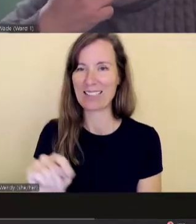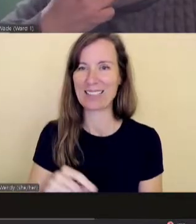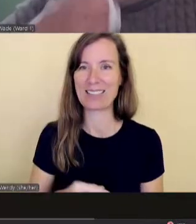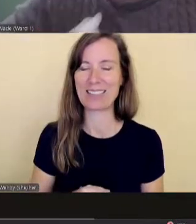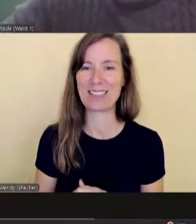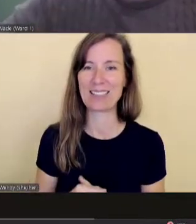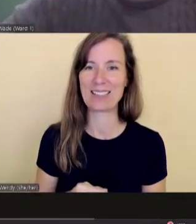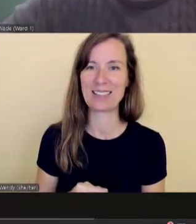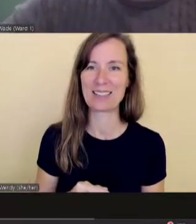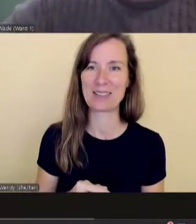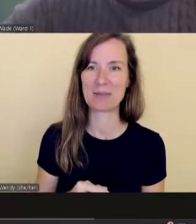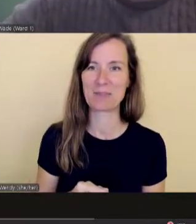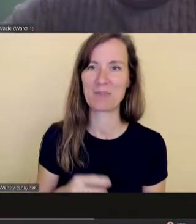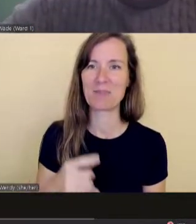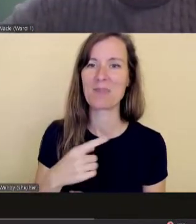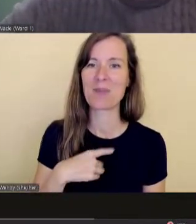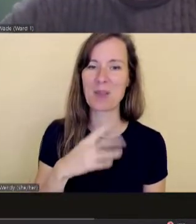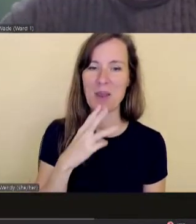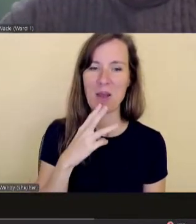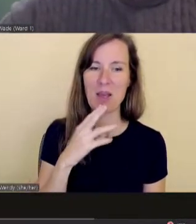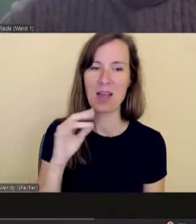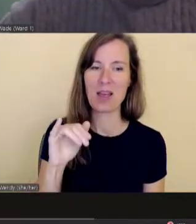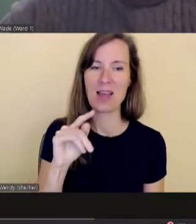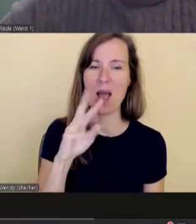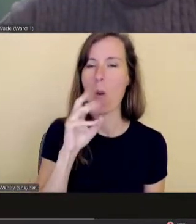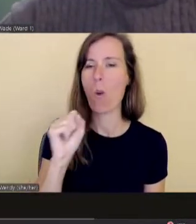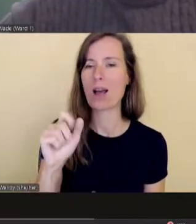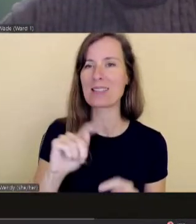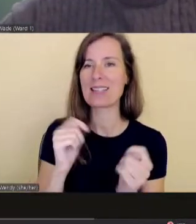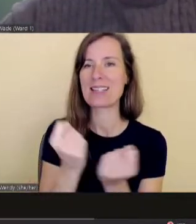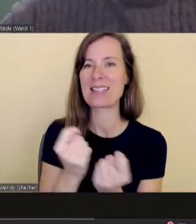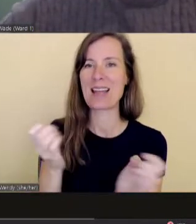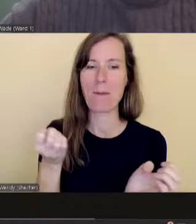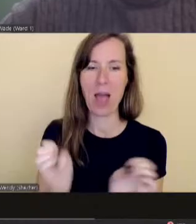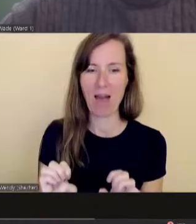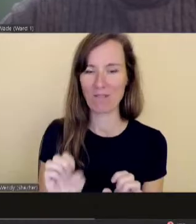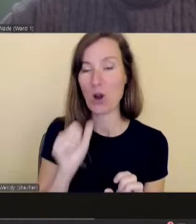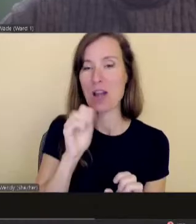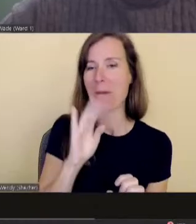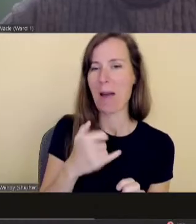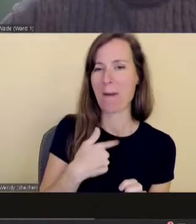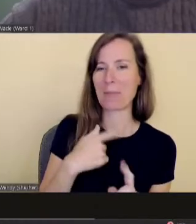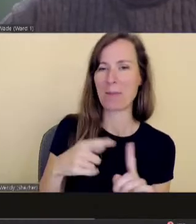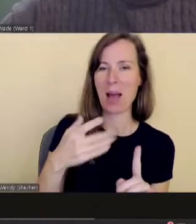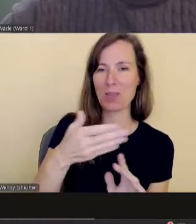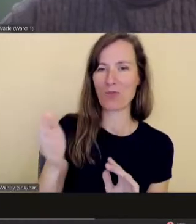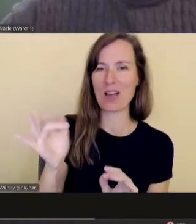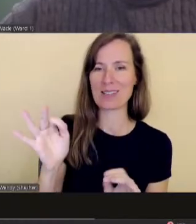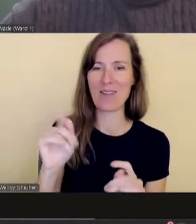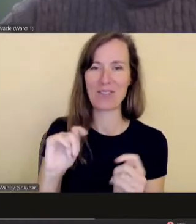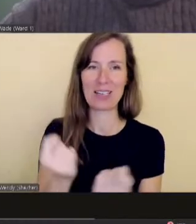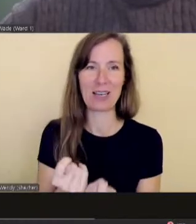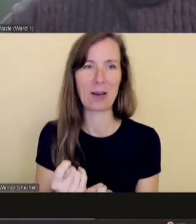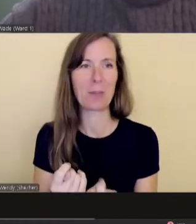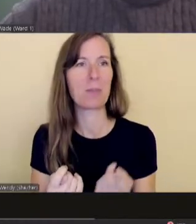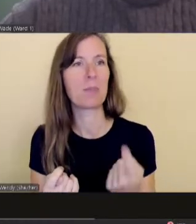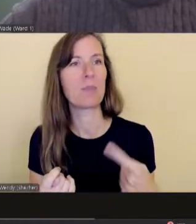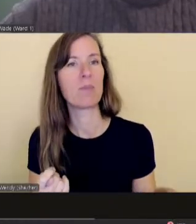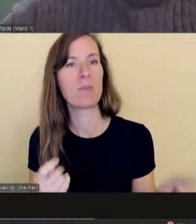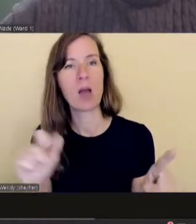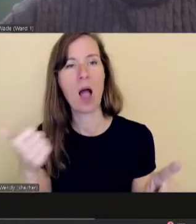So it was a team effort. I mean, not by me, but by the rest of the team. Council, any other questions or comments? Mr.